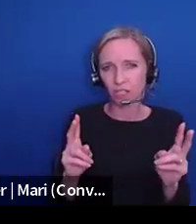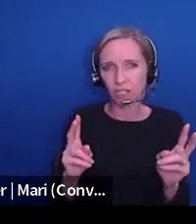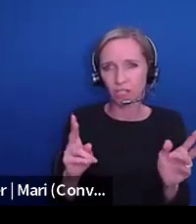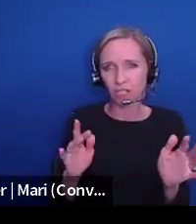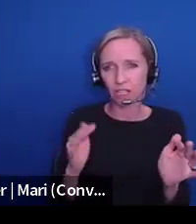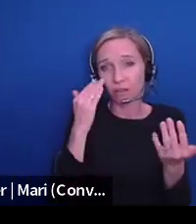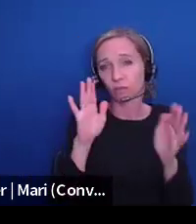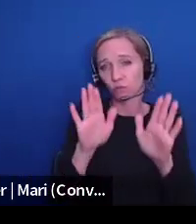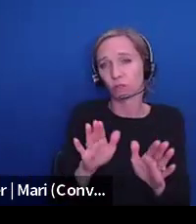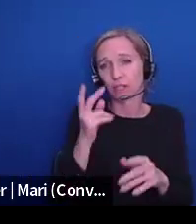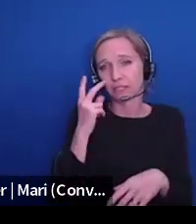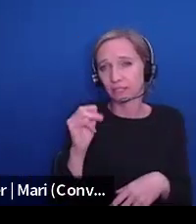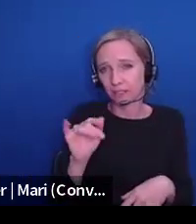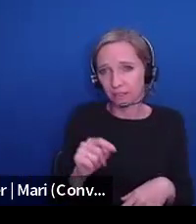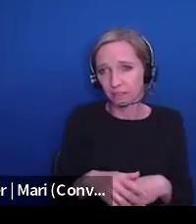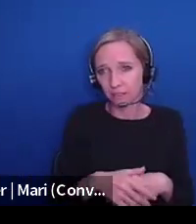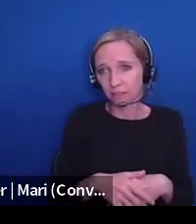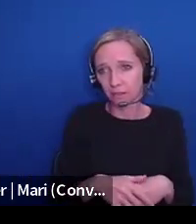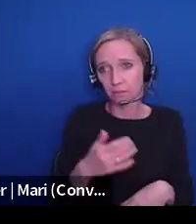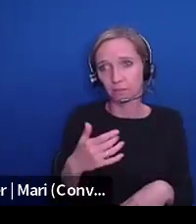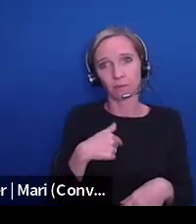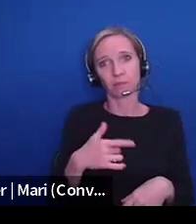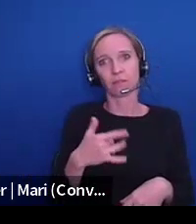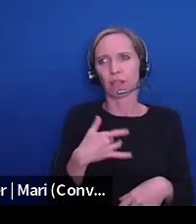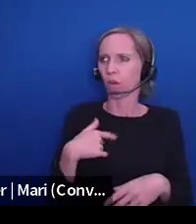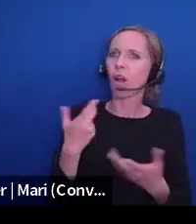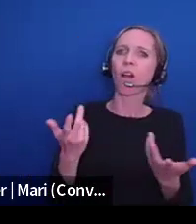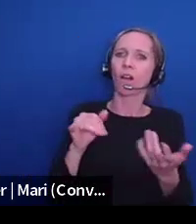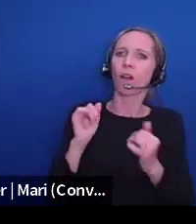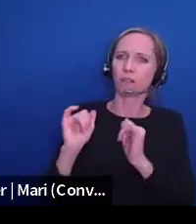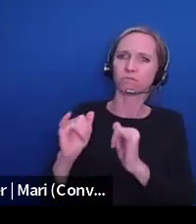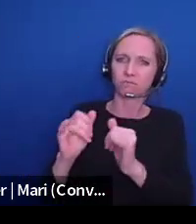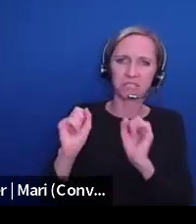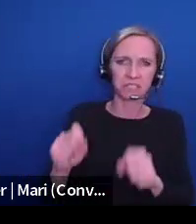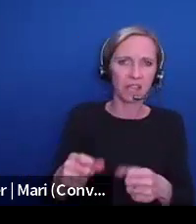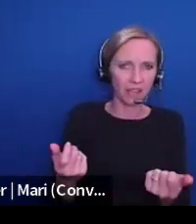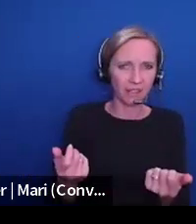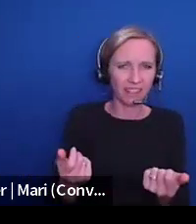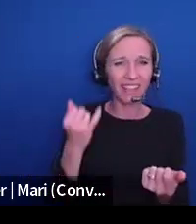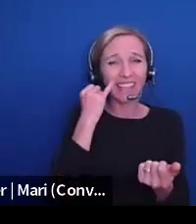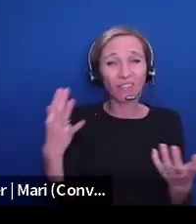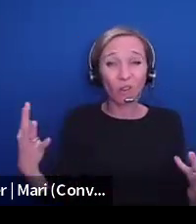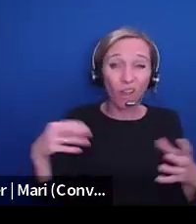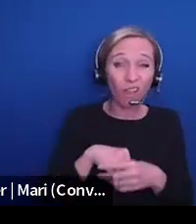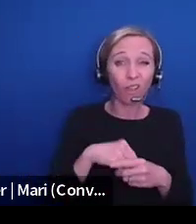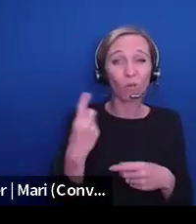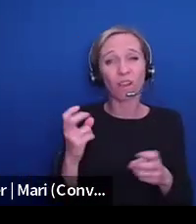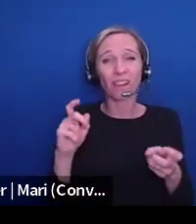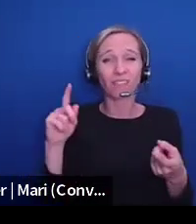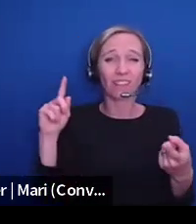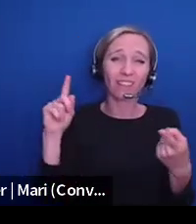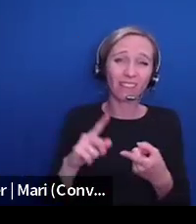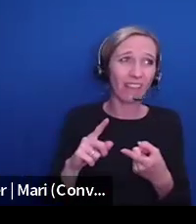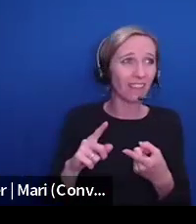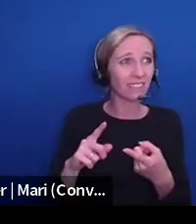I mean, it's just great to see it, and like it makes you feel like I can that too, right? Like if you put all together, it kind of dilutes it. So I think it just makes sense